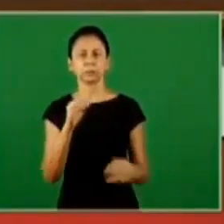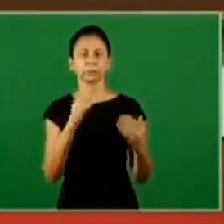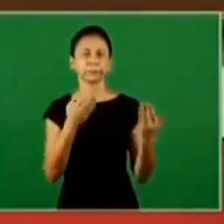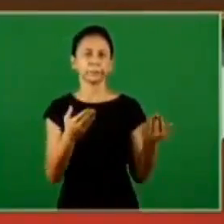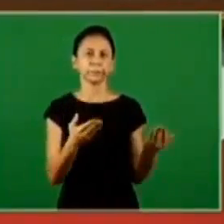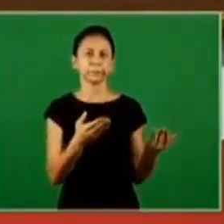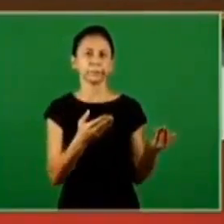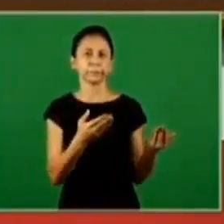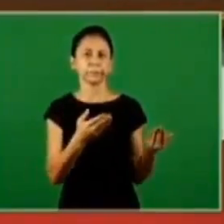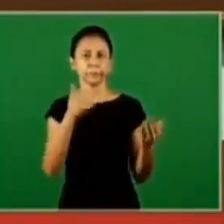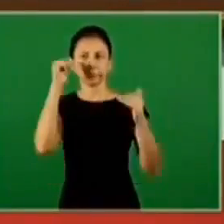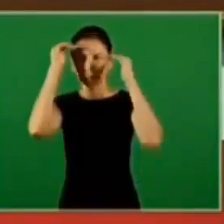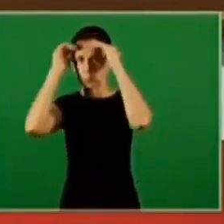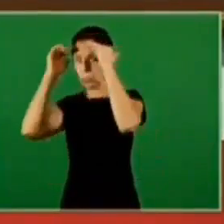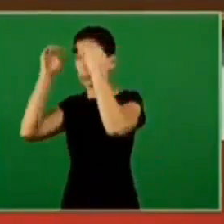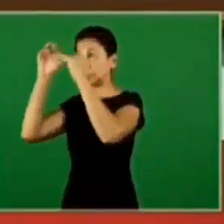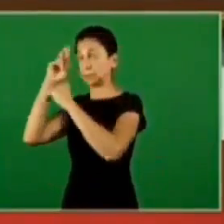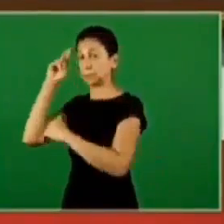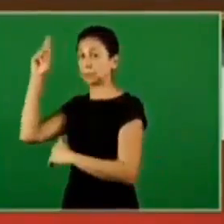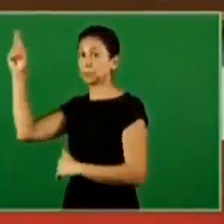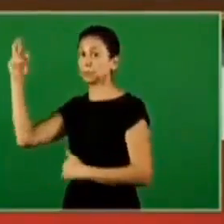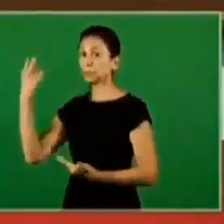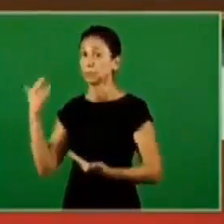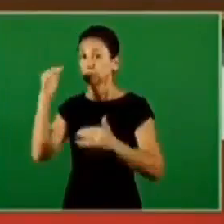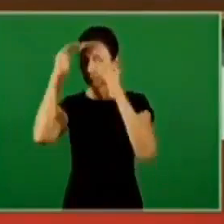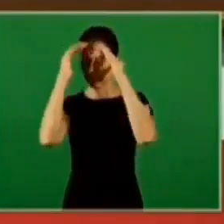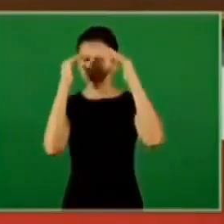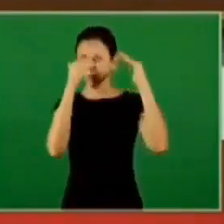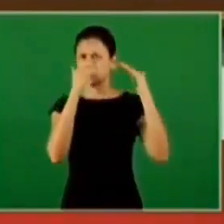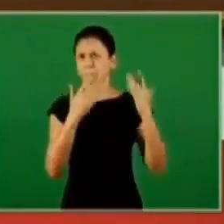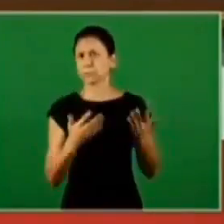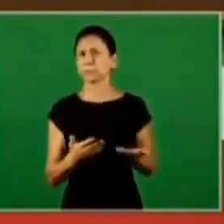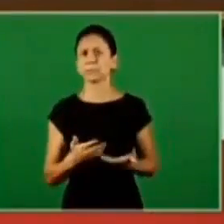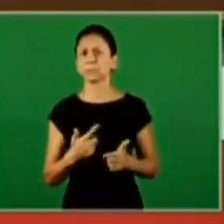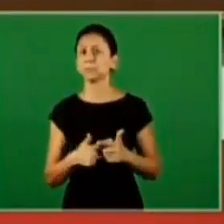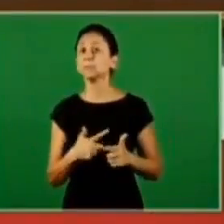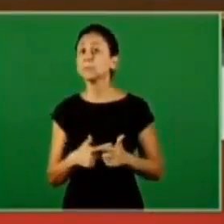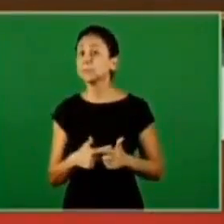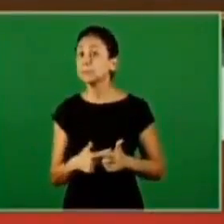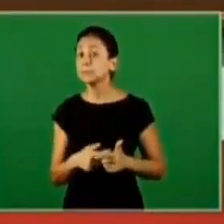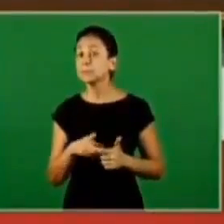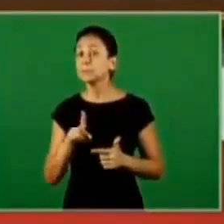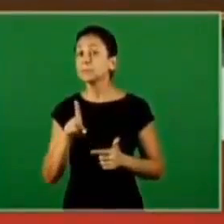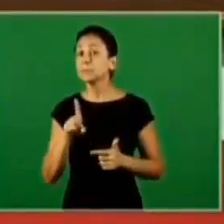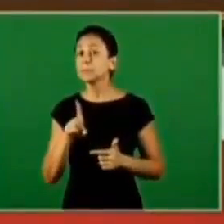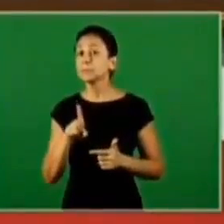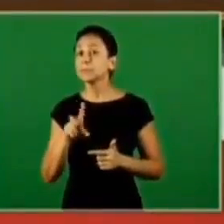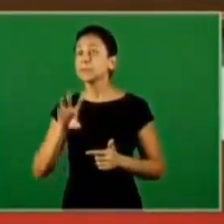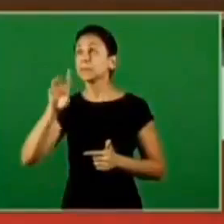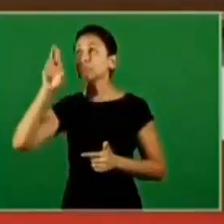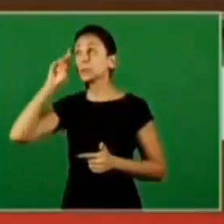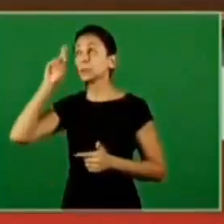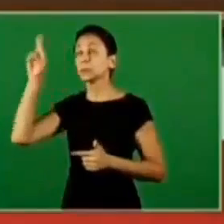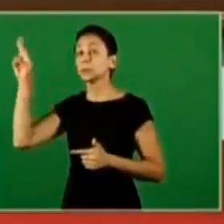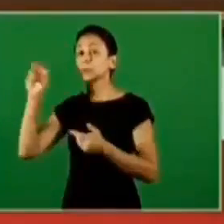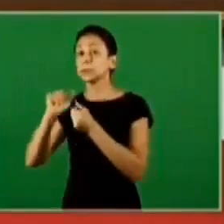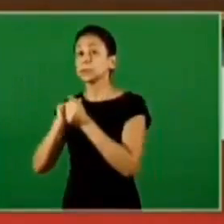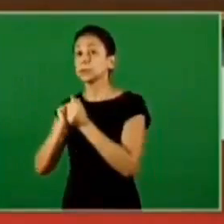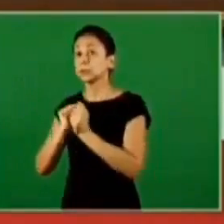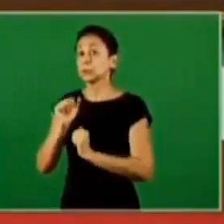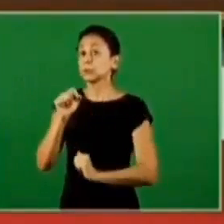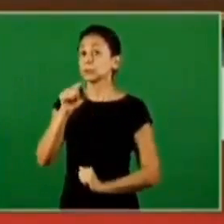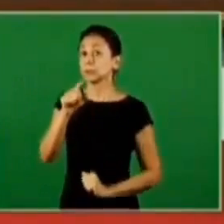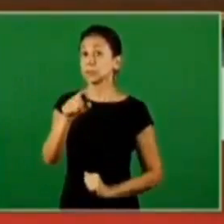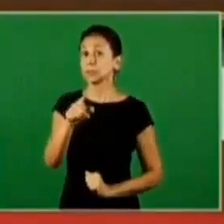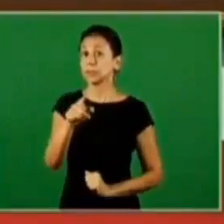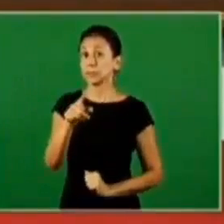brother-in-law. No, you have to obey the Lord. The Lord. Because whoever is beside you is not going